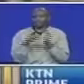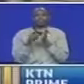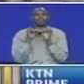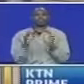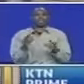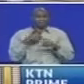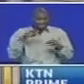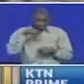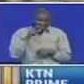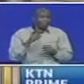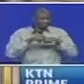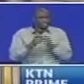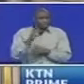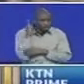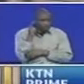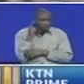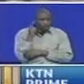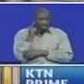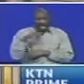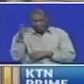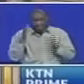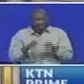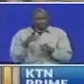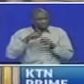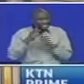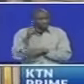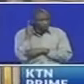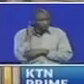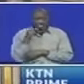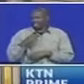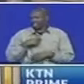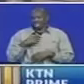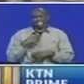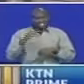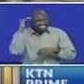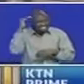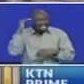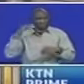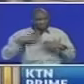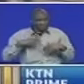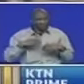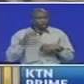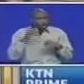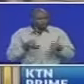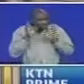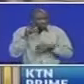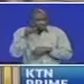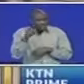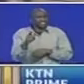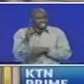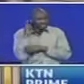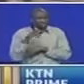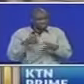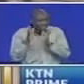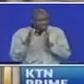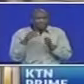But when they break the law, and not just anybody else breaking the law, the judiciary, with very senior government officials in the legal system, in